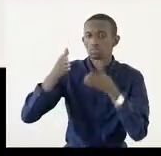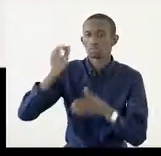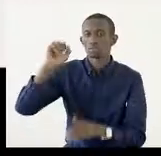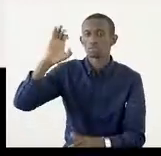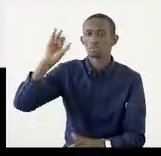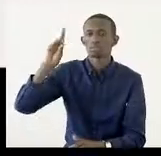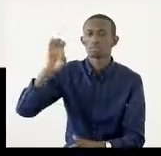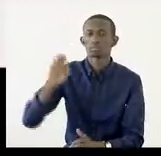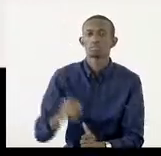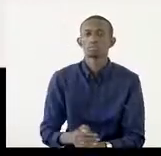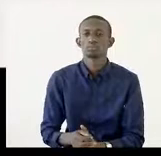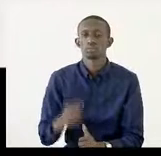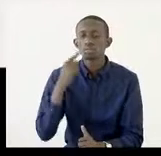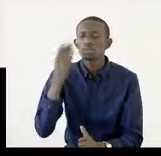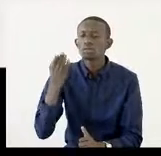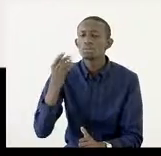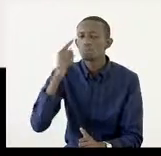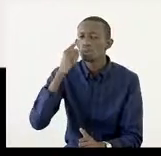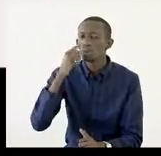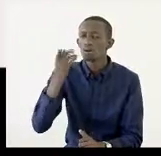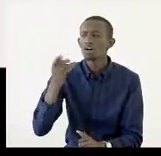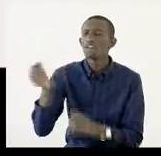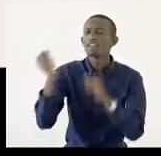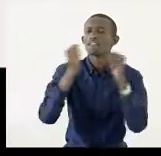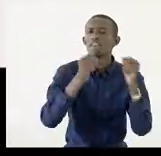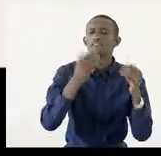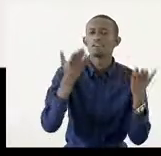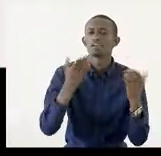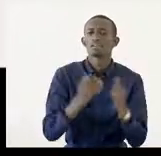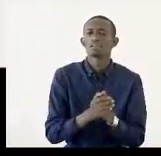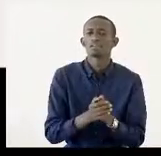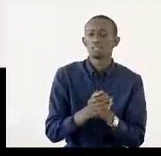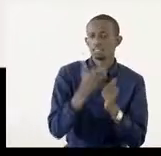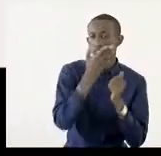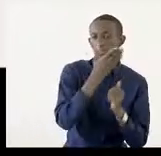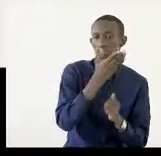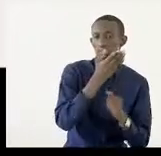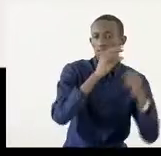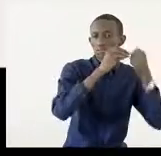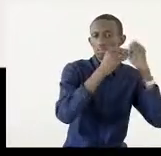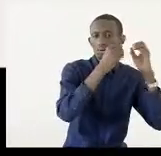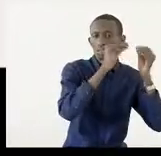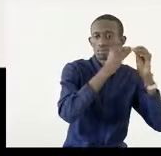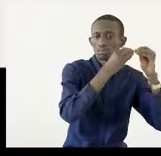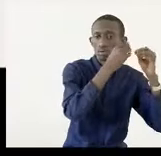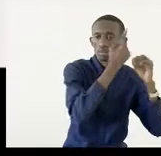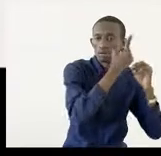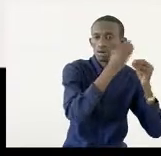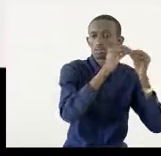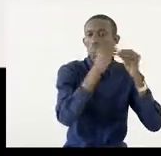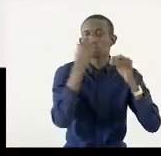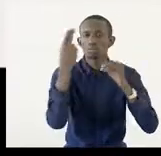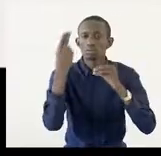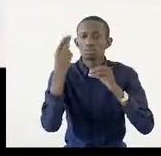acid. See where the substituent goes. This is position number 1, number 2, so it goes to position